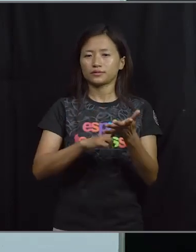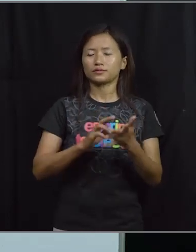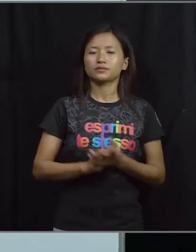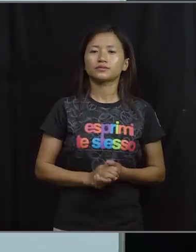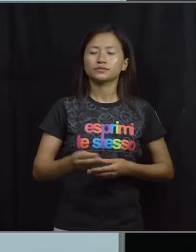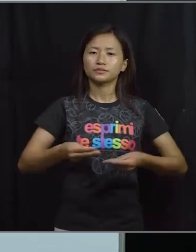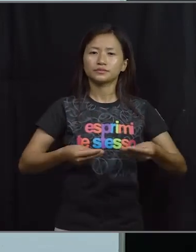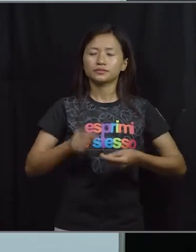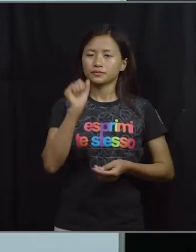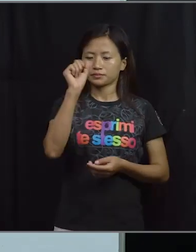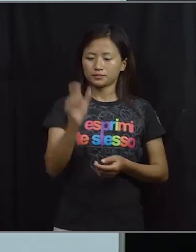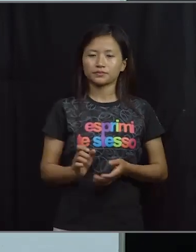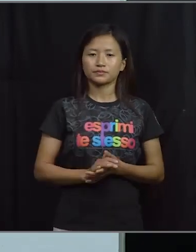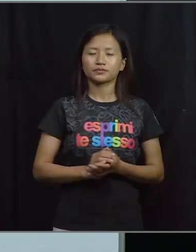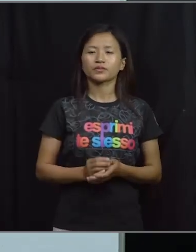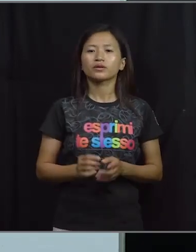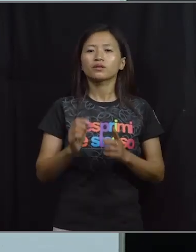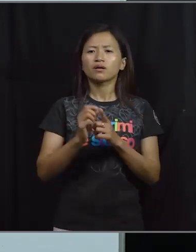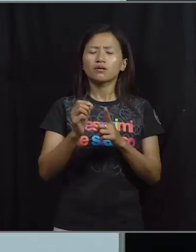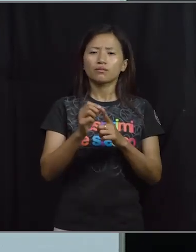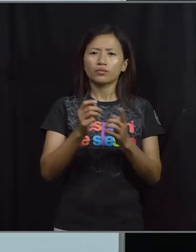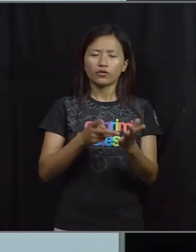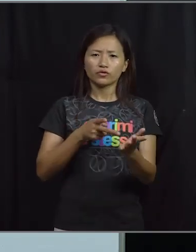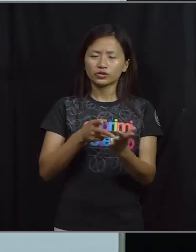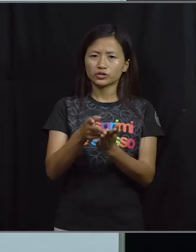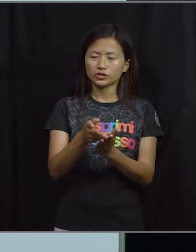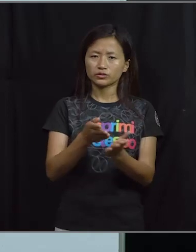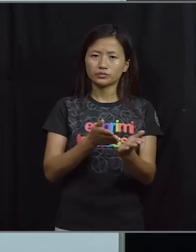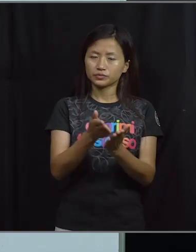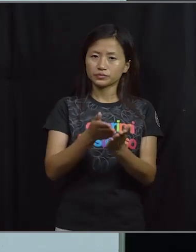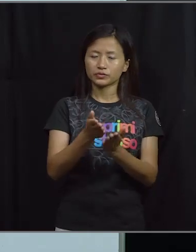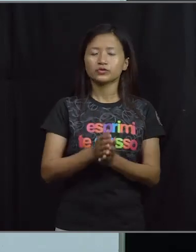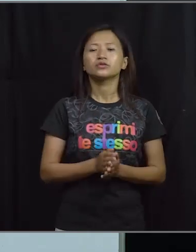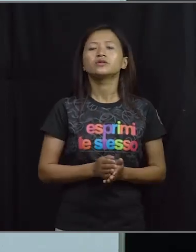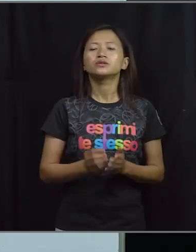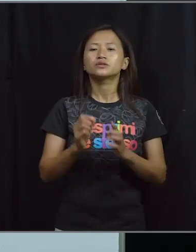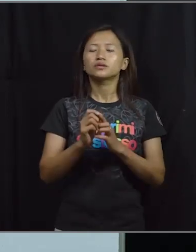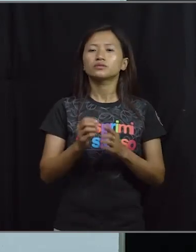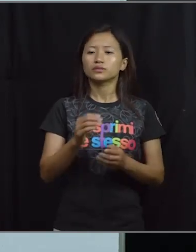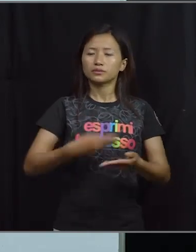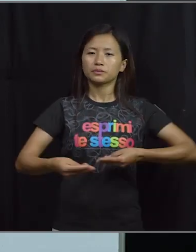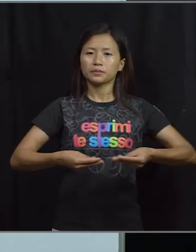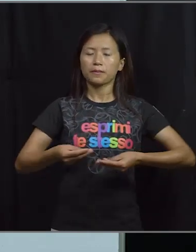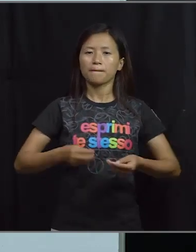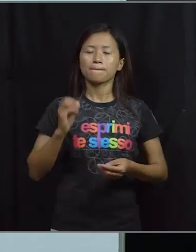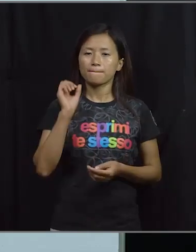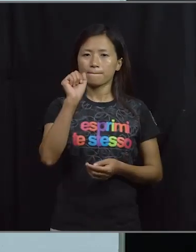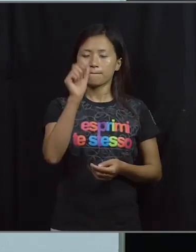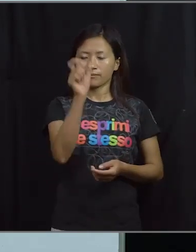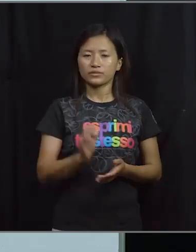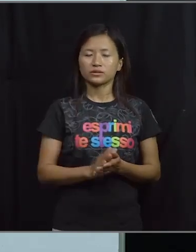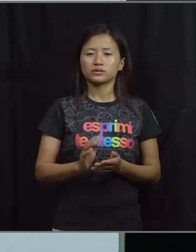entrepreneurs. Professional entrepreneurs. Professional entrepreneurs are those entrepreneurs who take entrepreneurship as